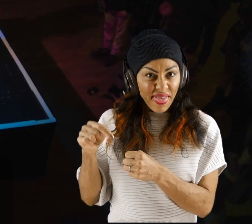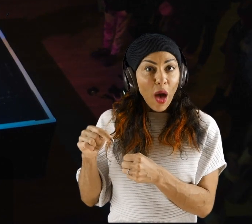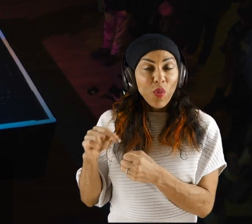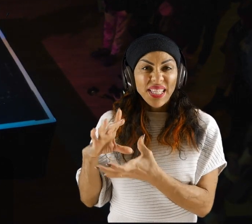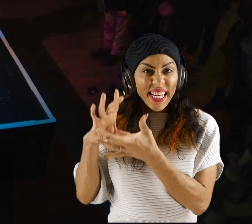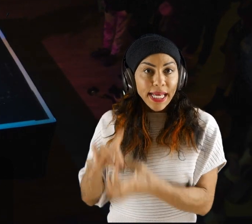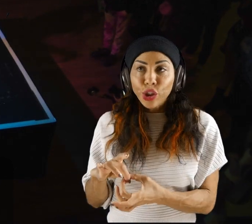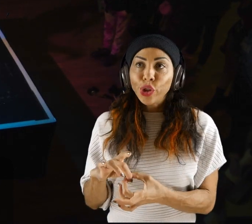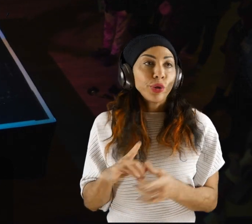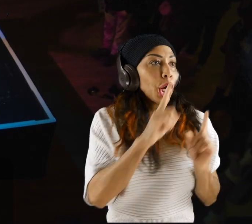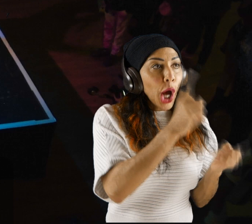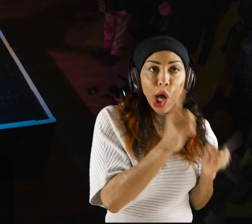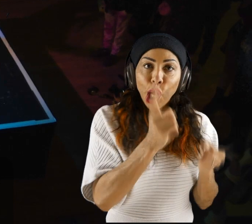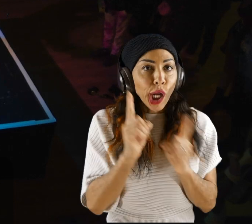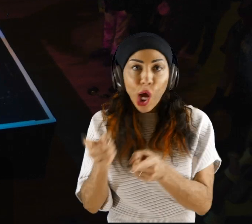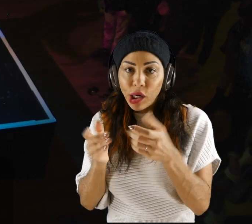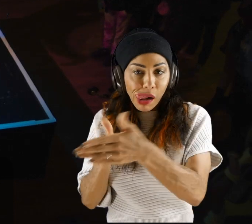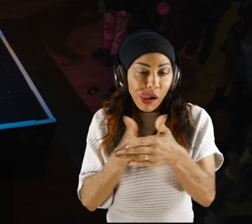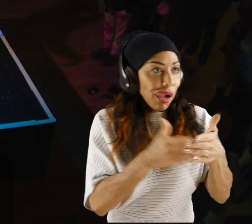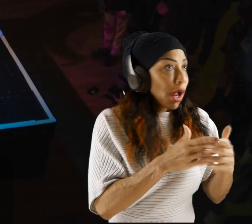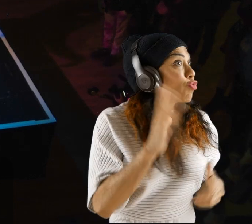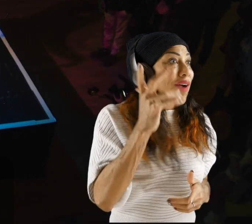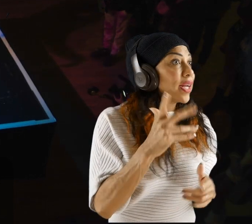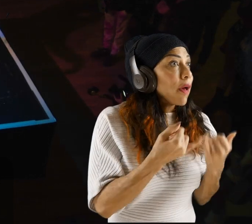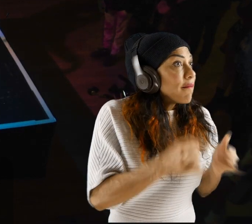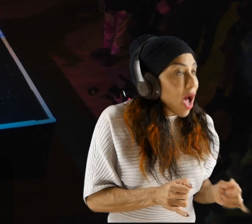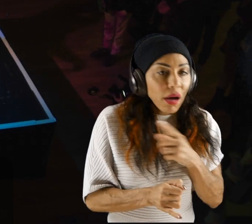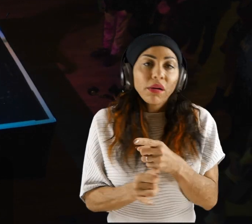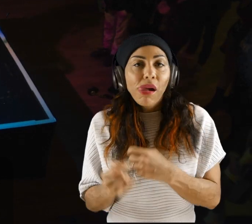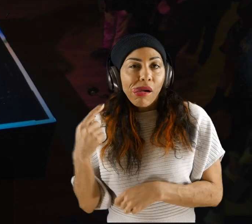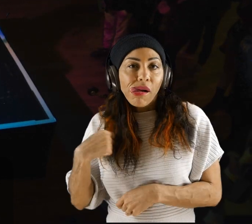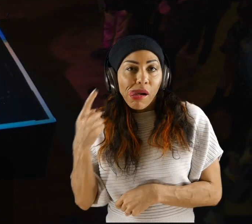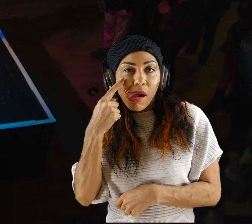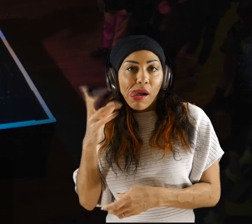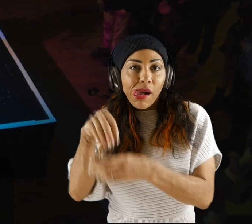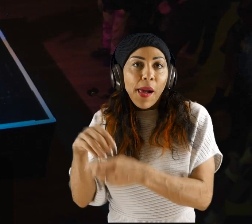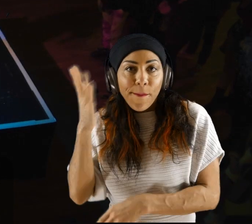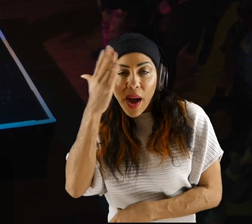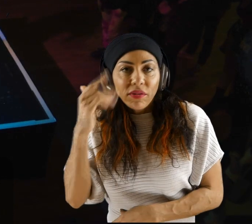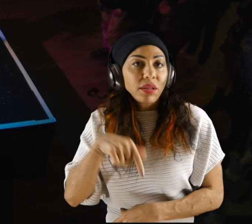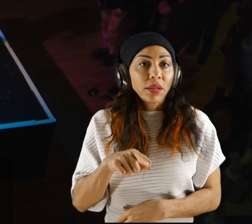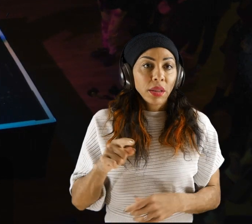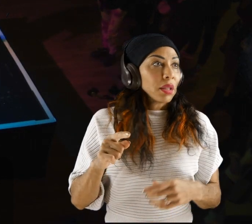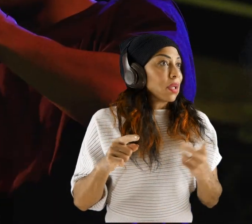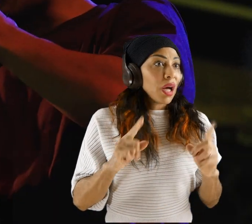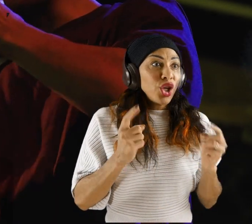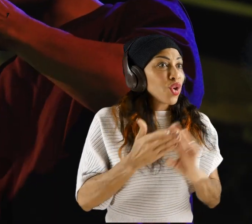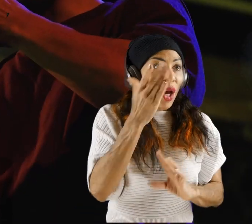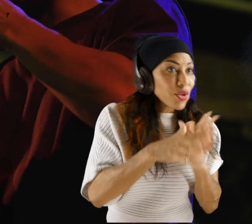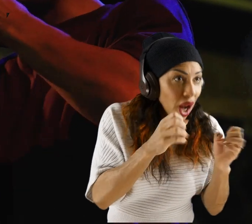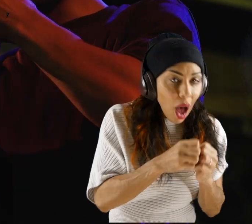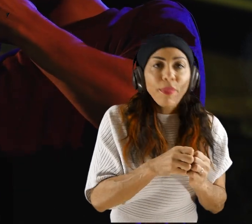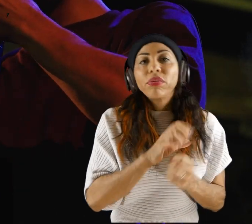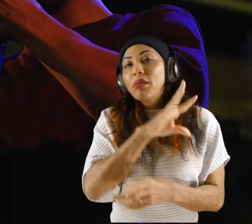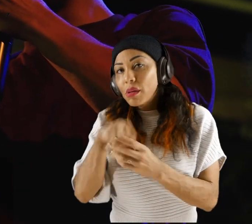things. So if you weren't getting supported on a radio, you had pirate. You couldn't do raves, so we made all these other things. Like